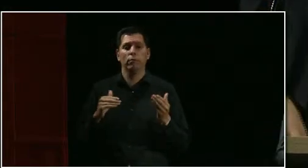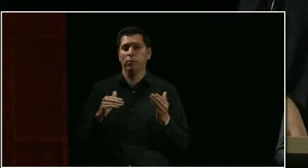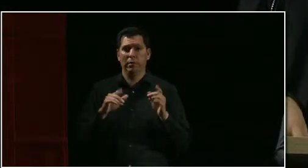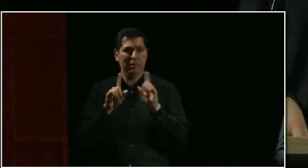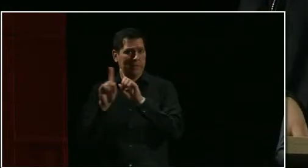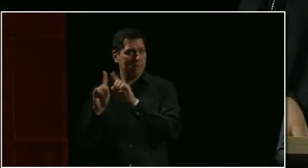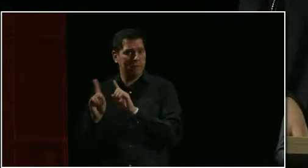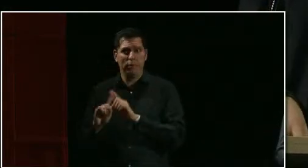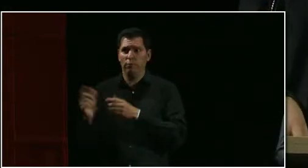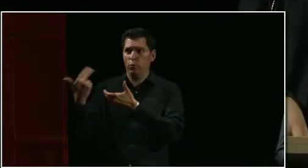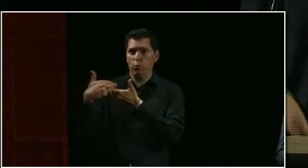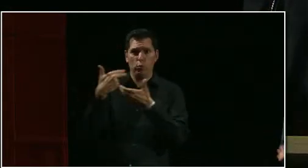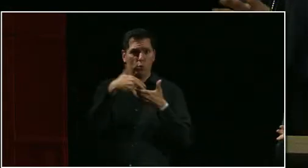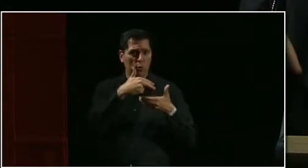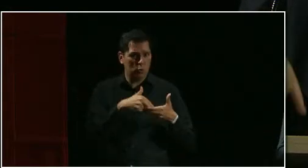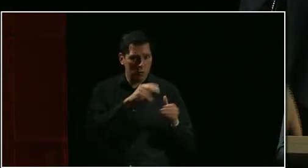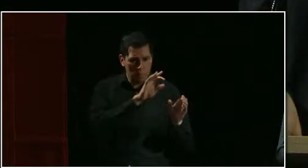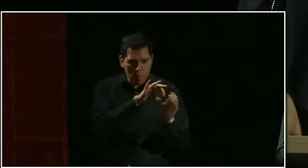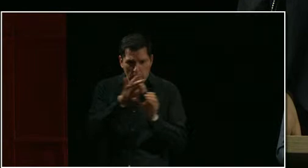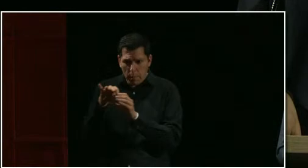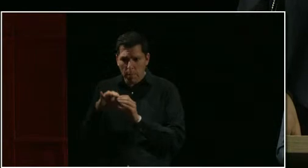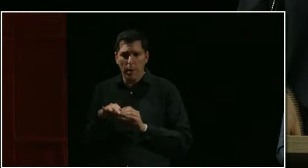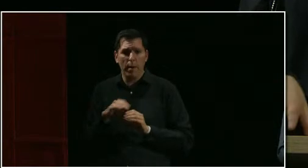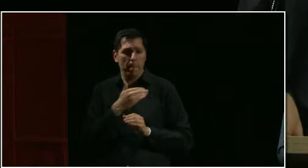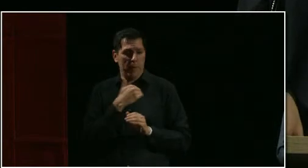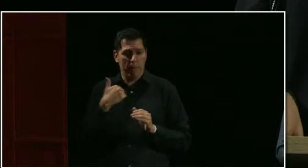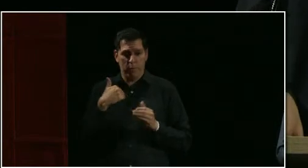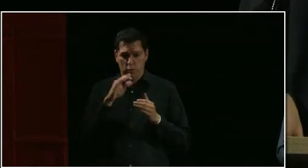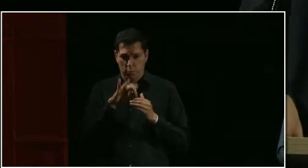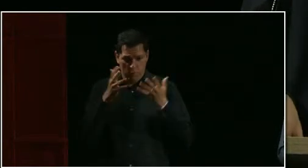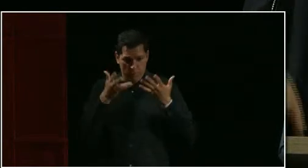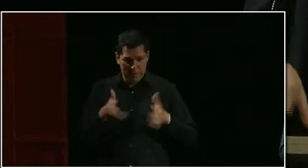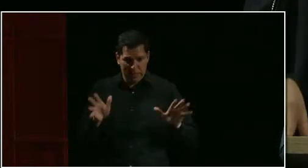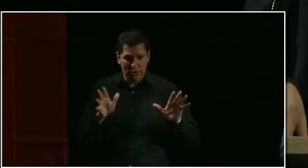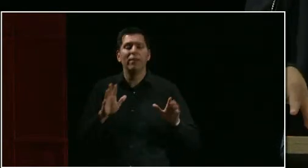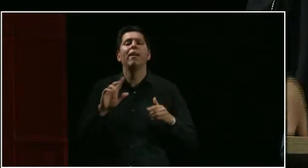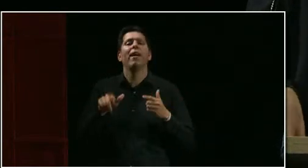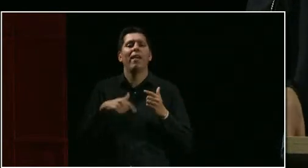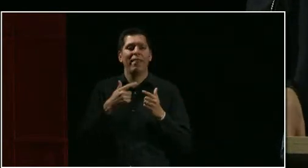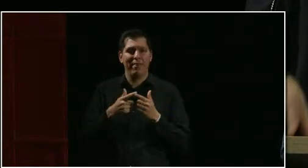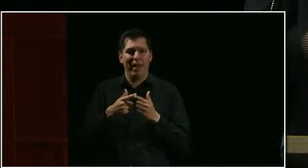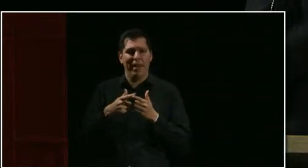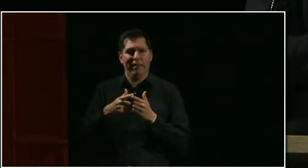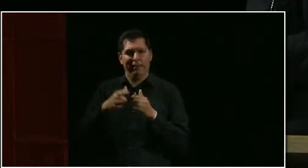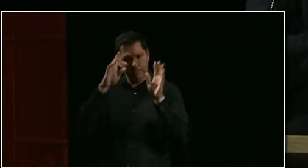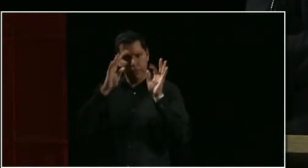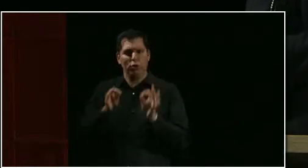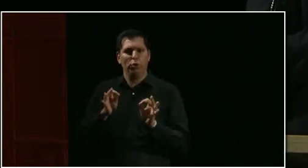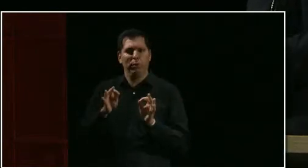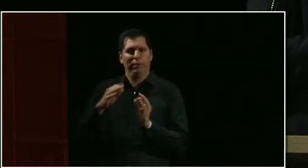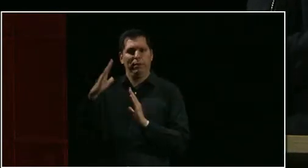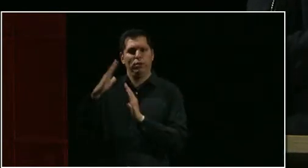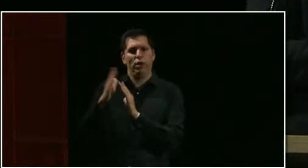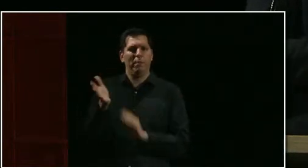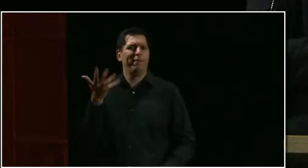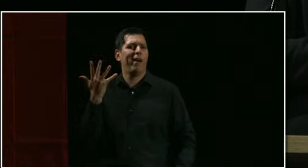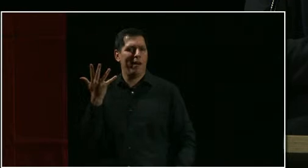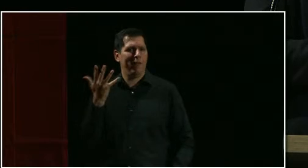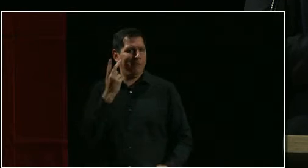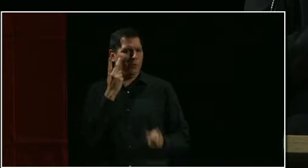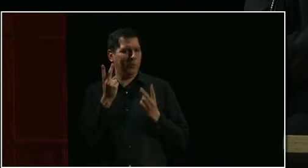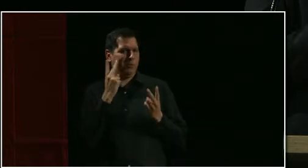world participating in the voting process. The members then vote. These members are the ones that then vote to determine the five nominees that you have